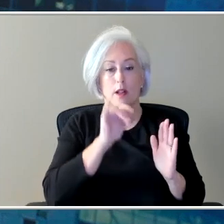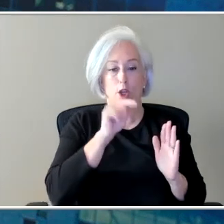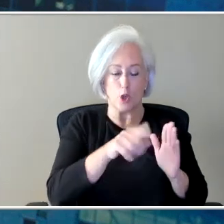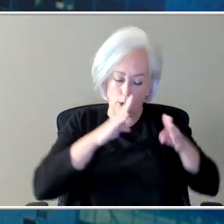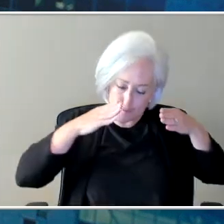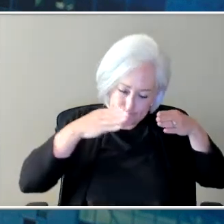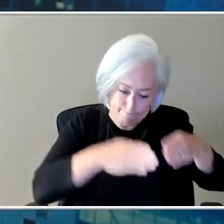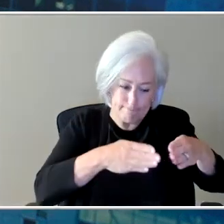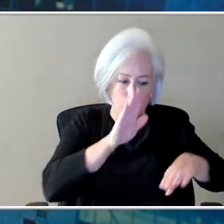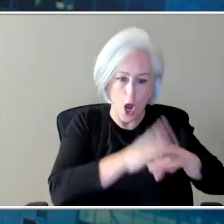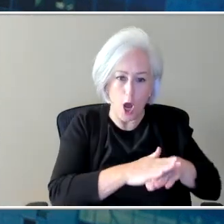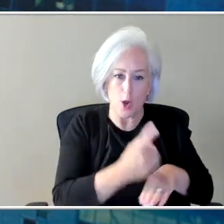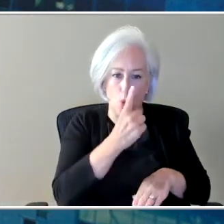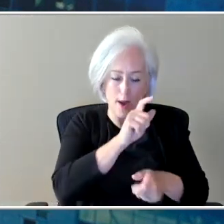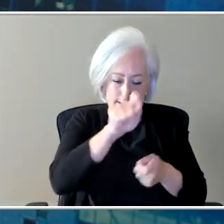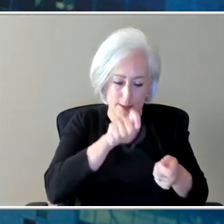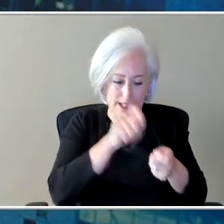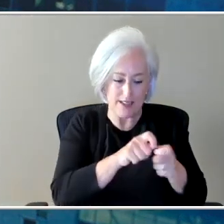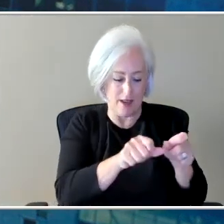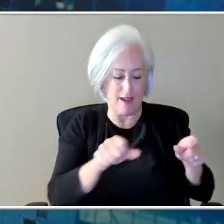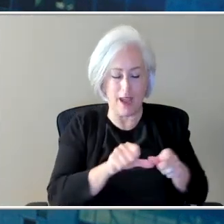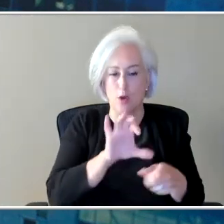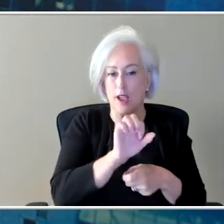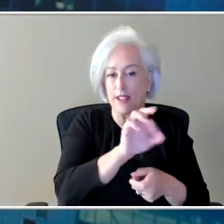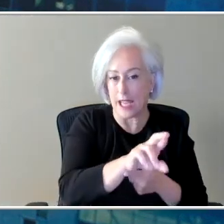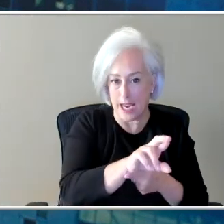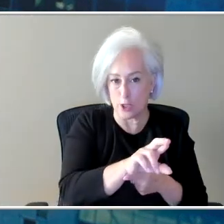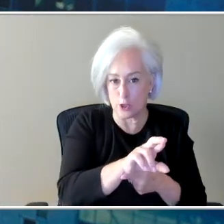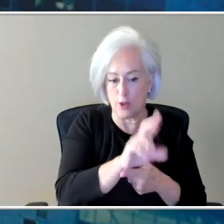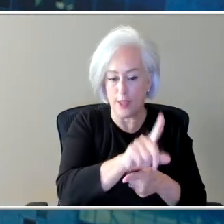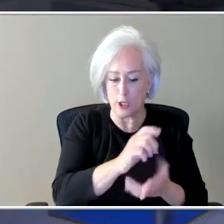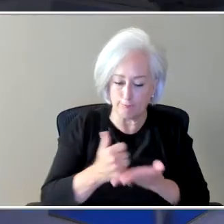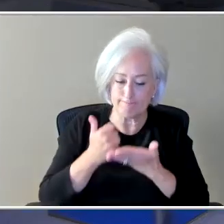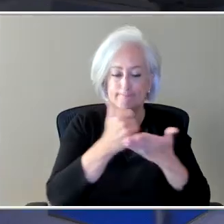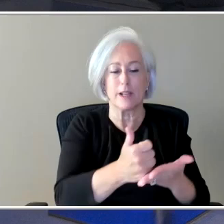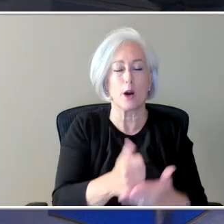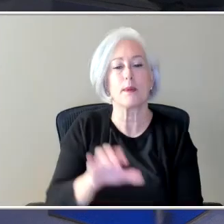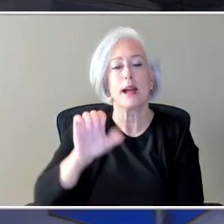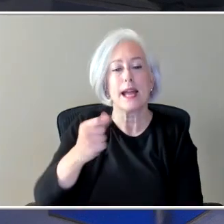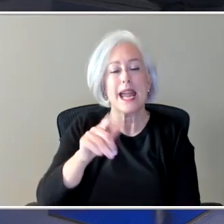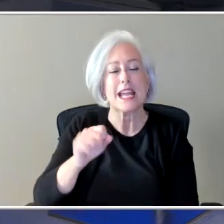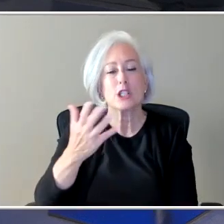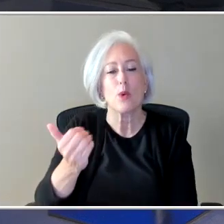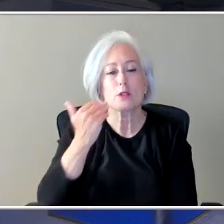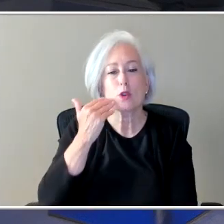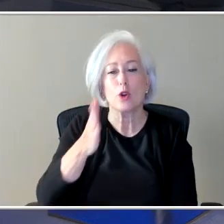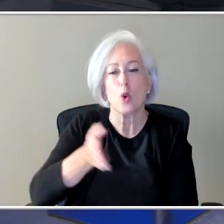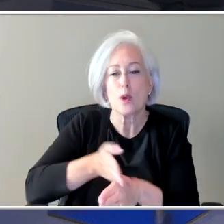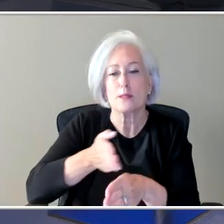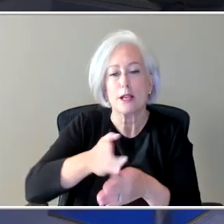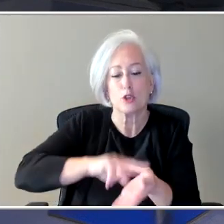one particular area of cancer that you're there to help with. Angie wants to know, what was your specialty in nursing before you